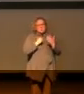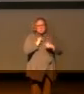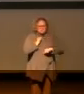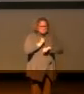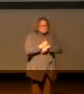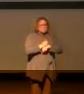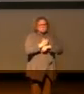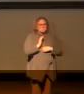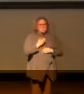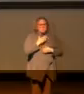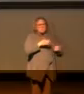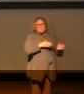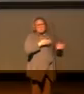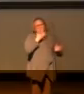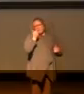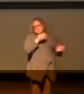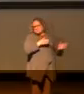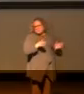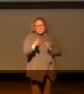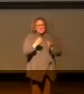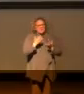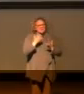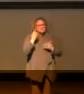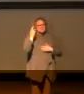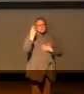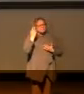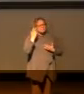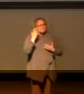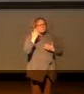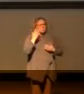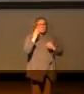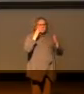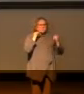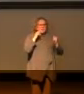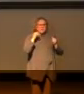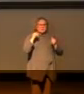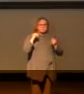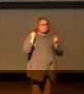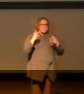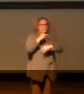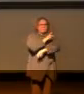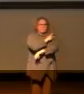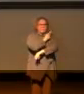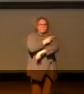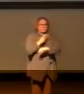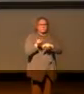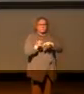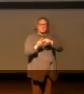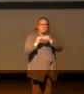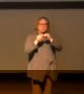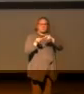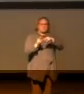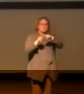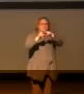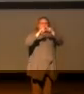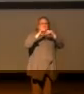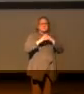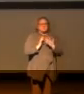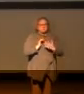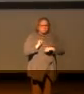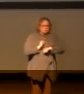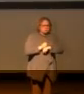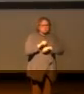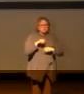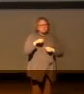plans intended that we would have a huge surge of patients last week. And by putting that staffing plan together, we could ensure that we